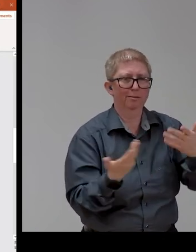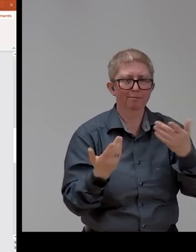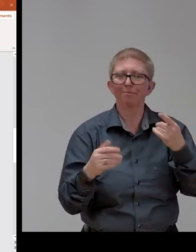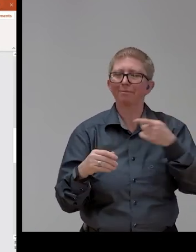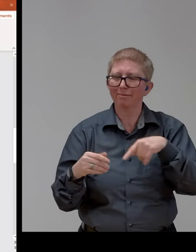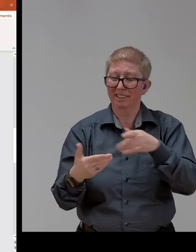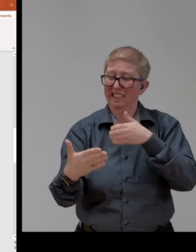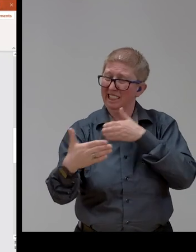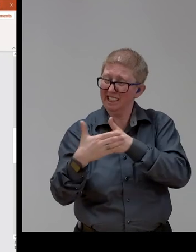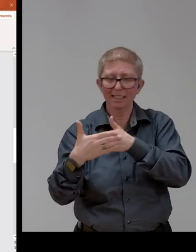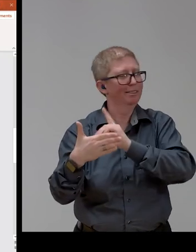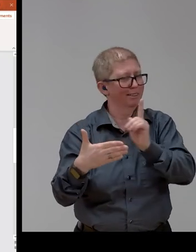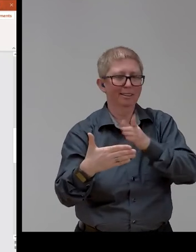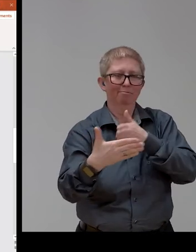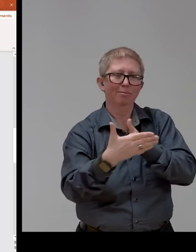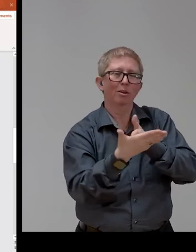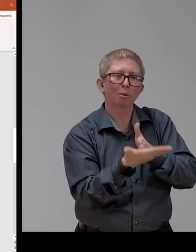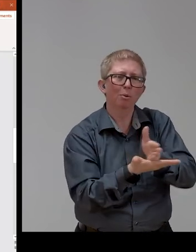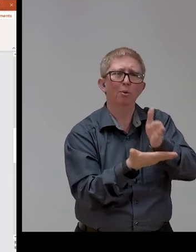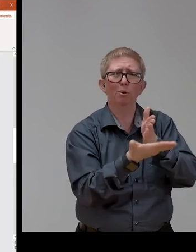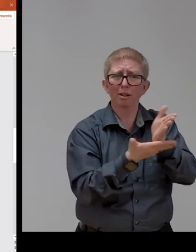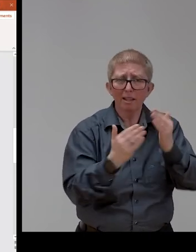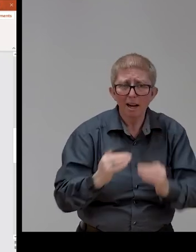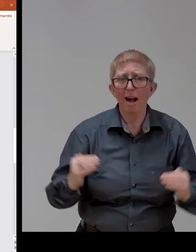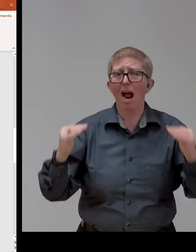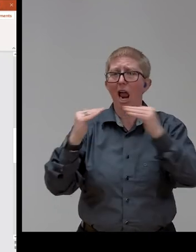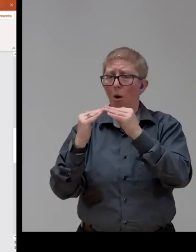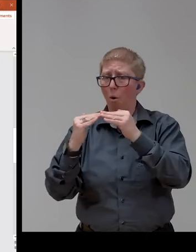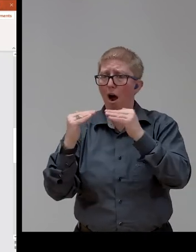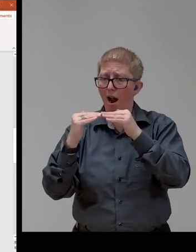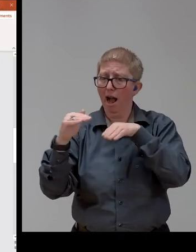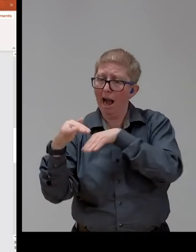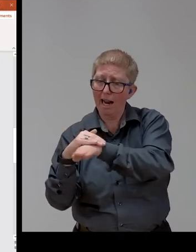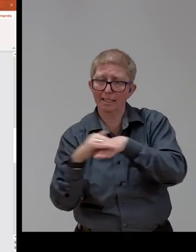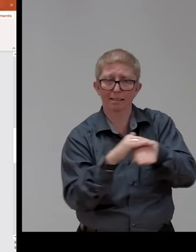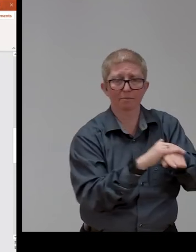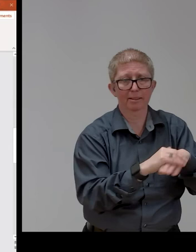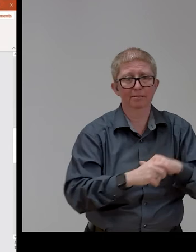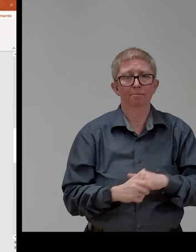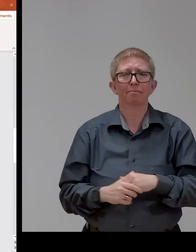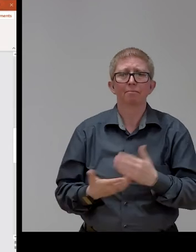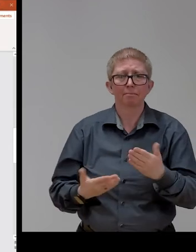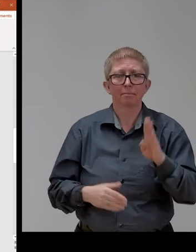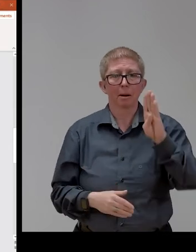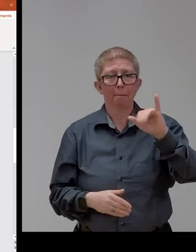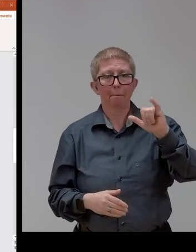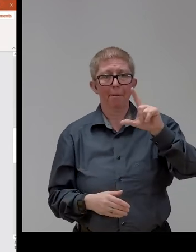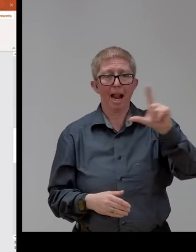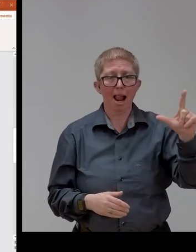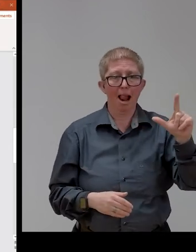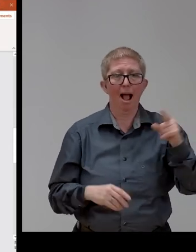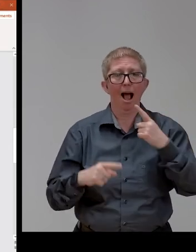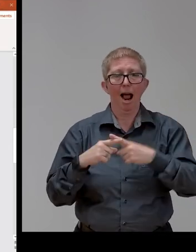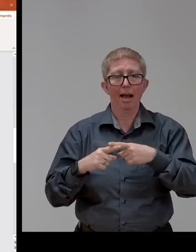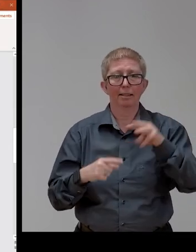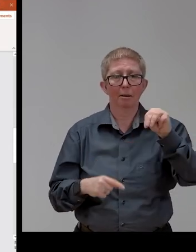One example I would like to point out is what Bill and Melinda Gates Foundation did. They teamed up with the Wellcome Trust